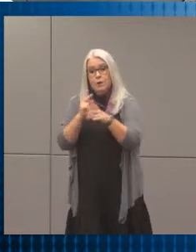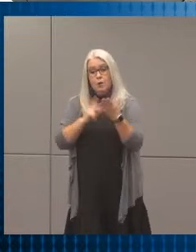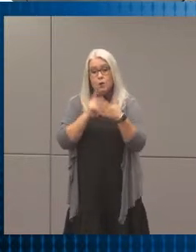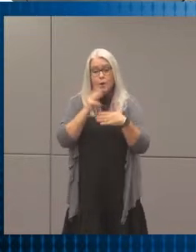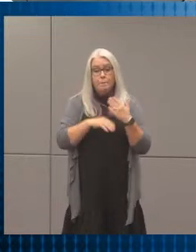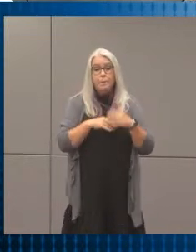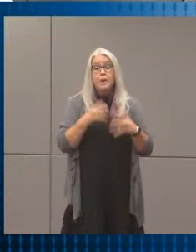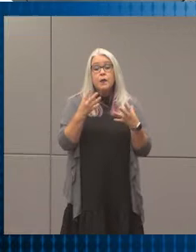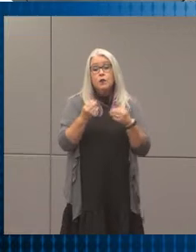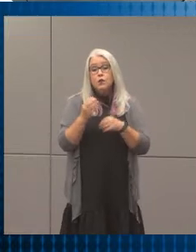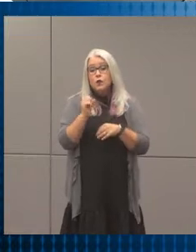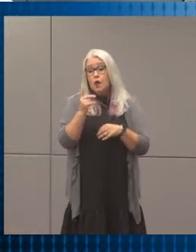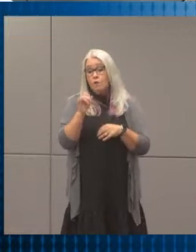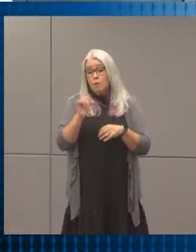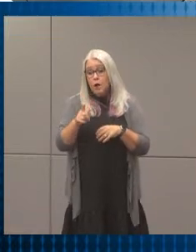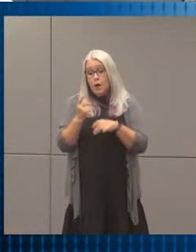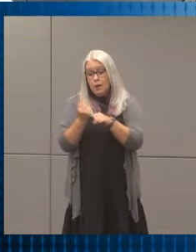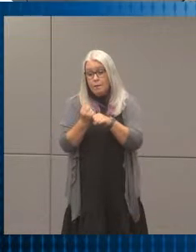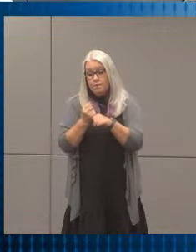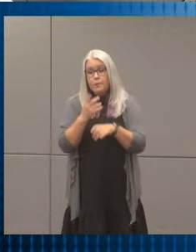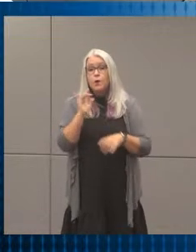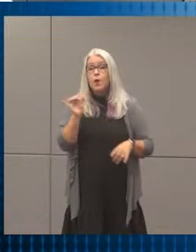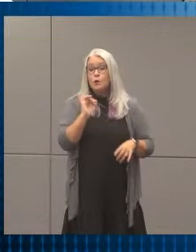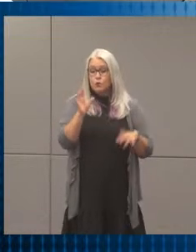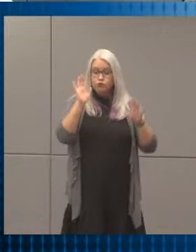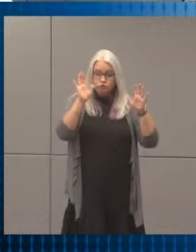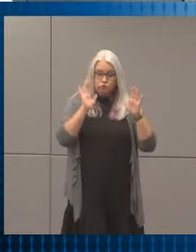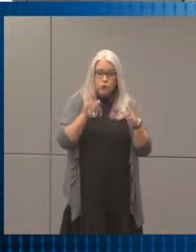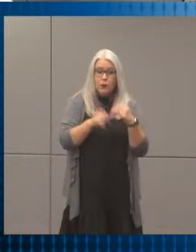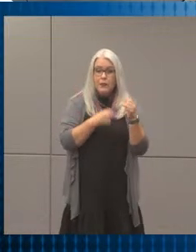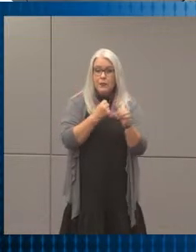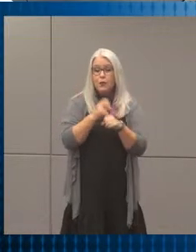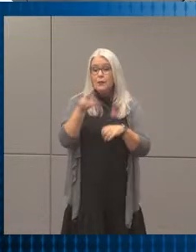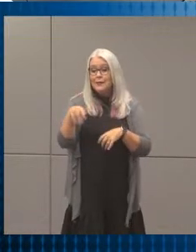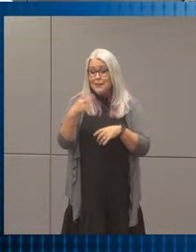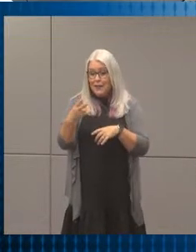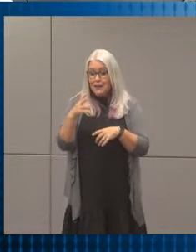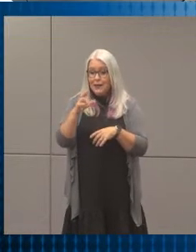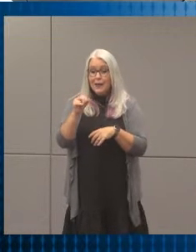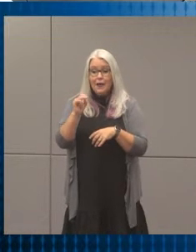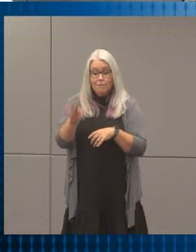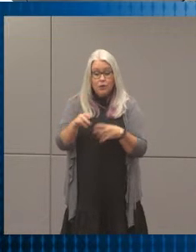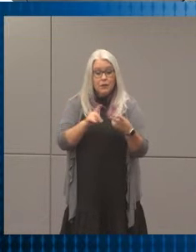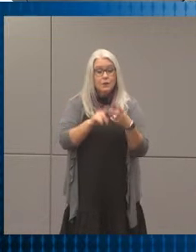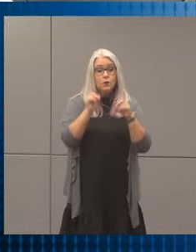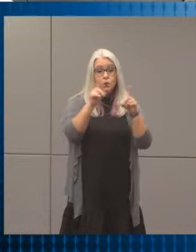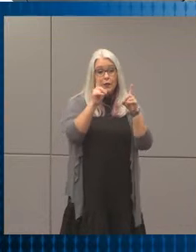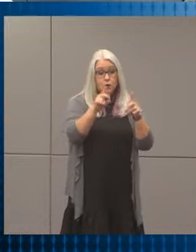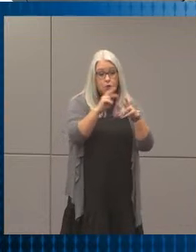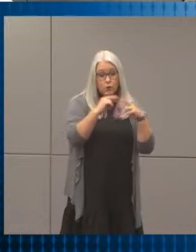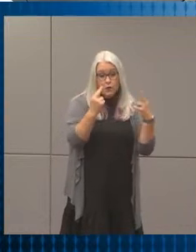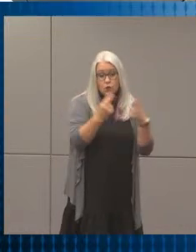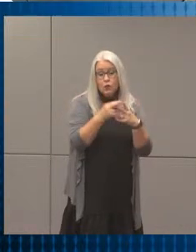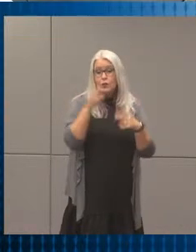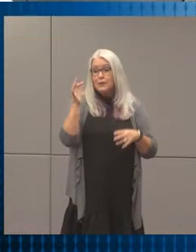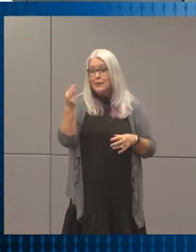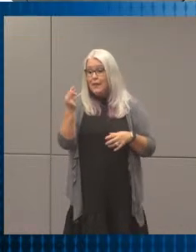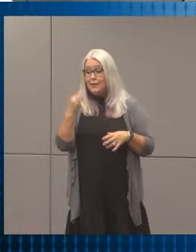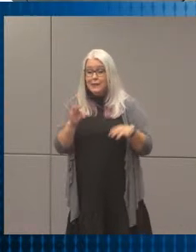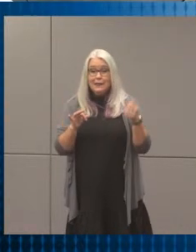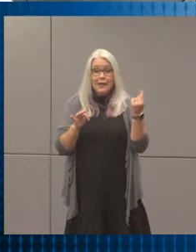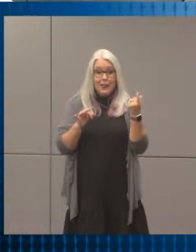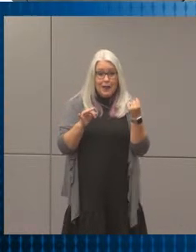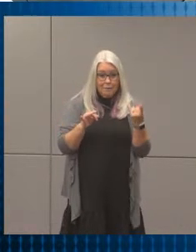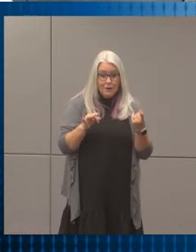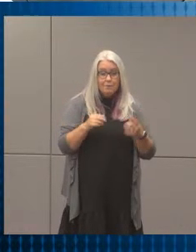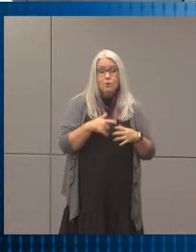softball program also had a wonderful year. We were second in the conference, made it to regionals. We were 19-11 overall.